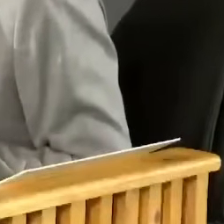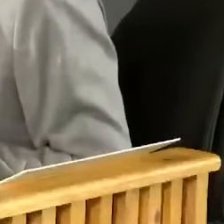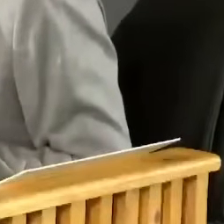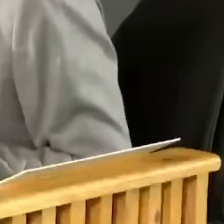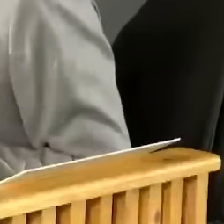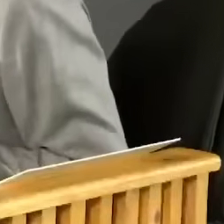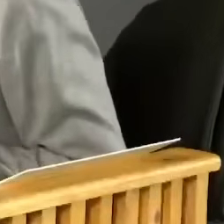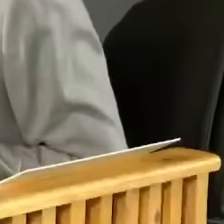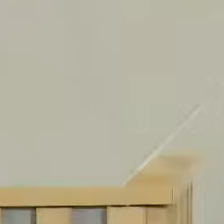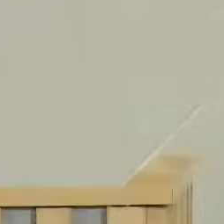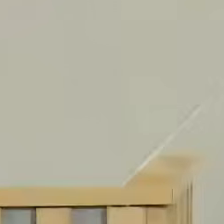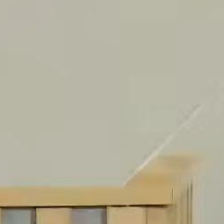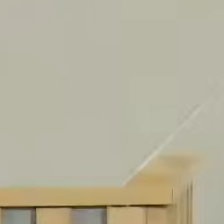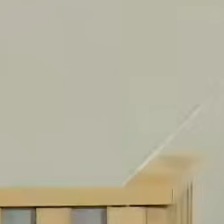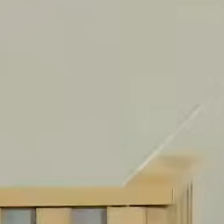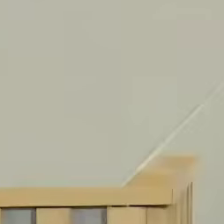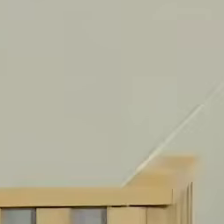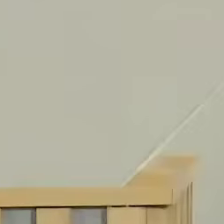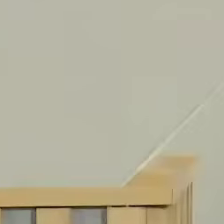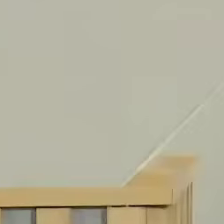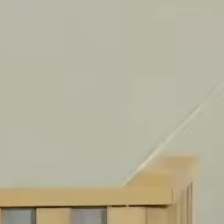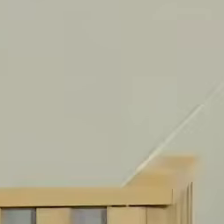Mdawu. Thank you. Thank you, Chair.